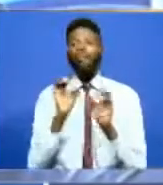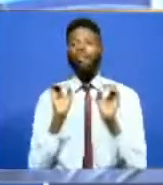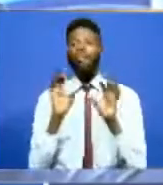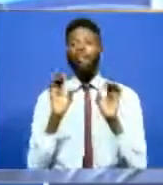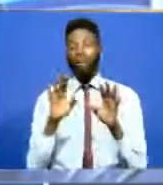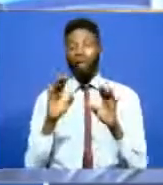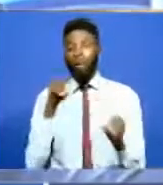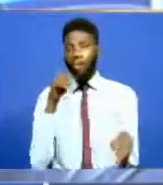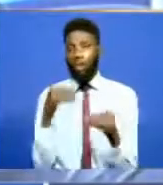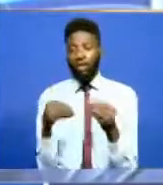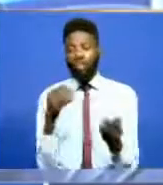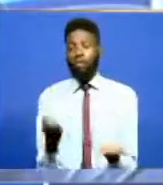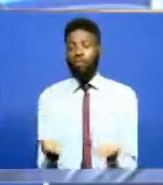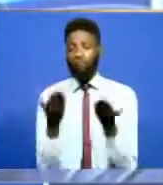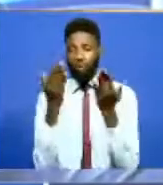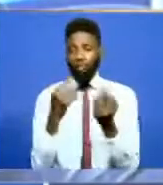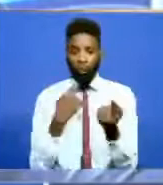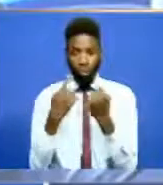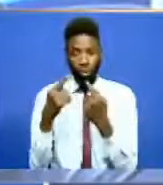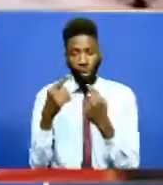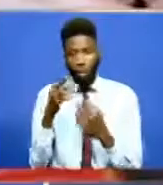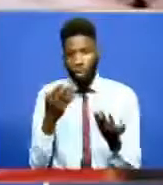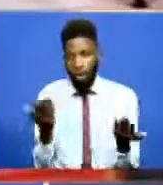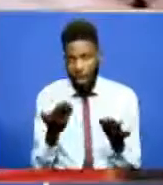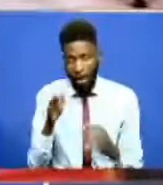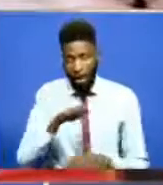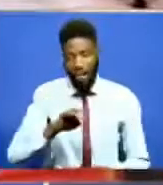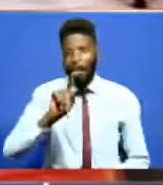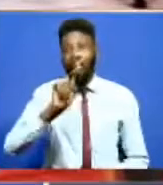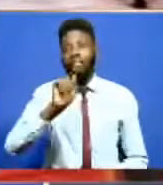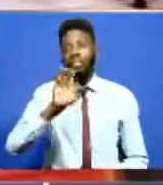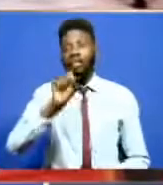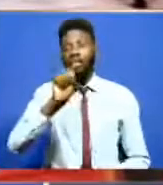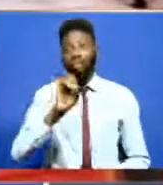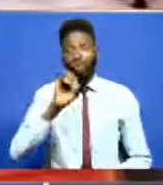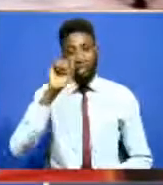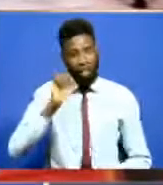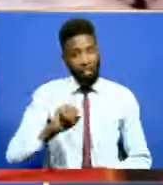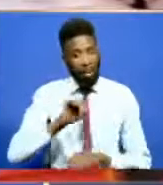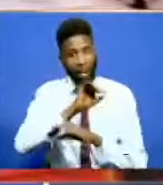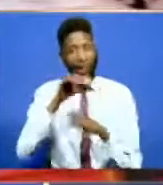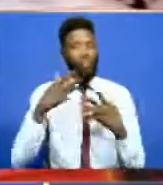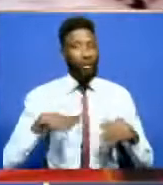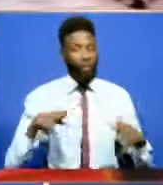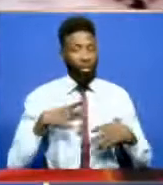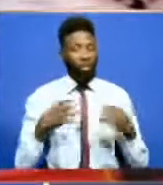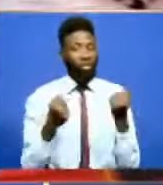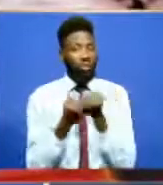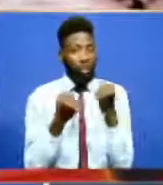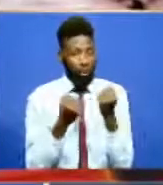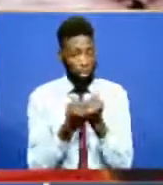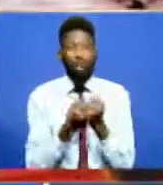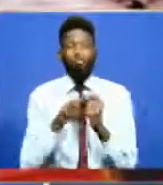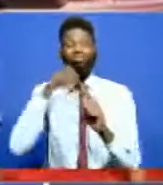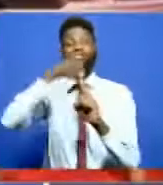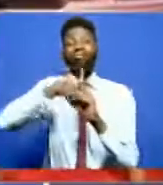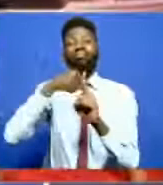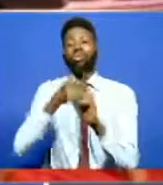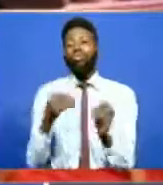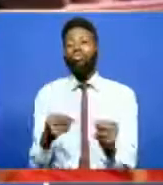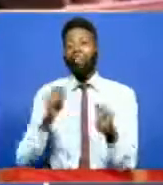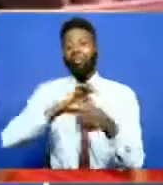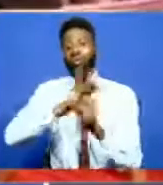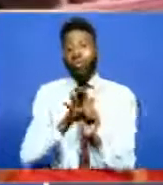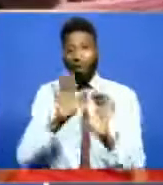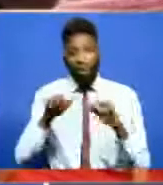was speaking in Tessa South, where he urged residents to support the renewed war on COVID-19 by wearing face masks